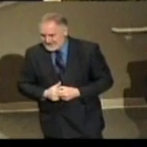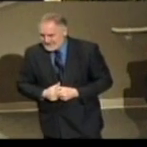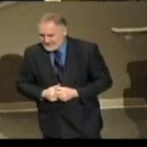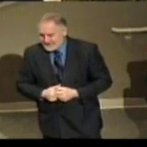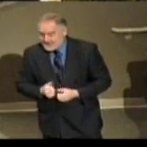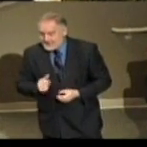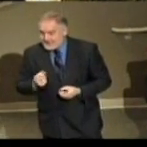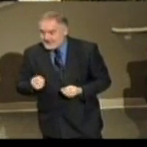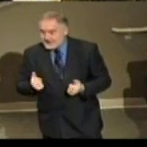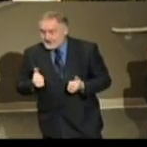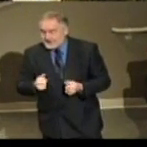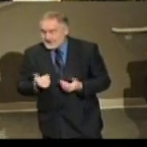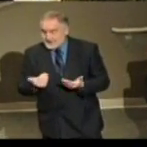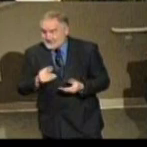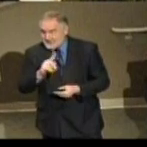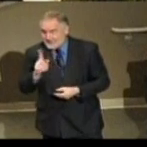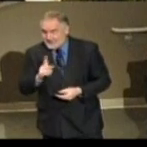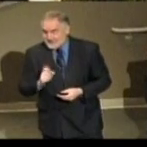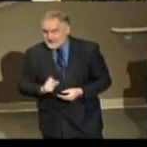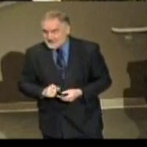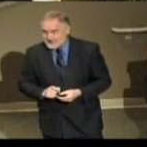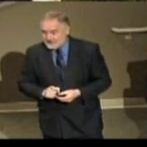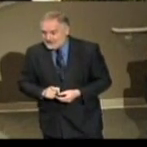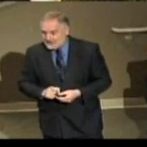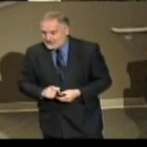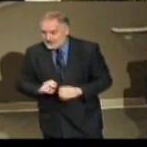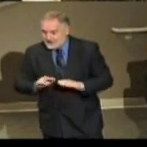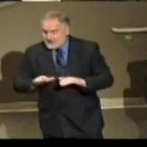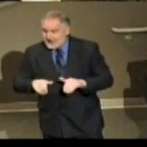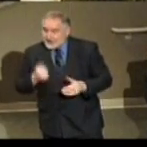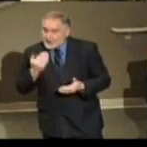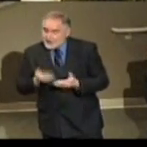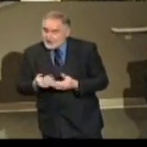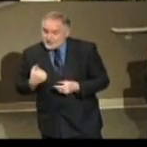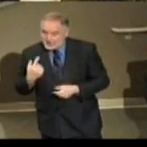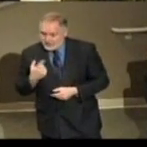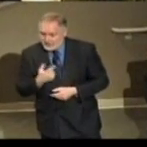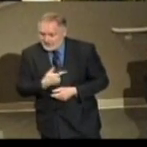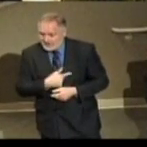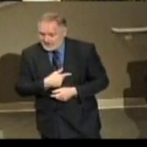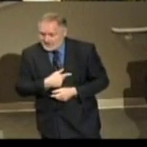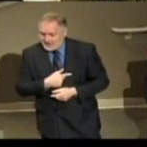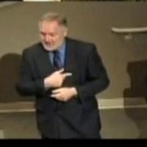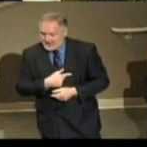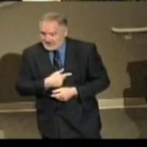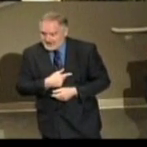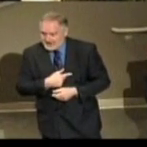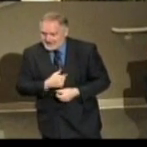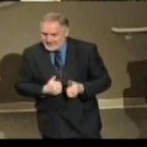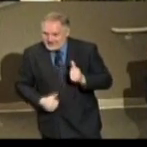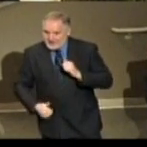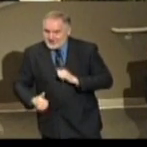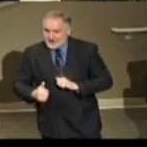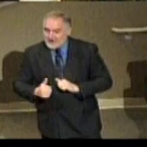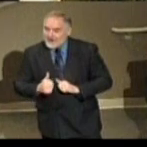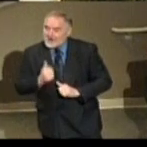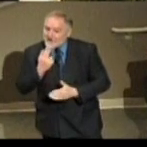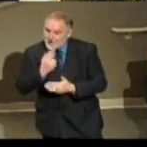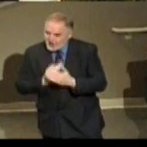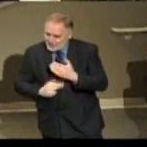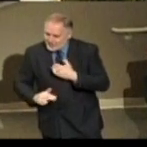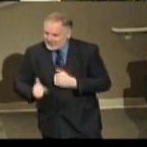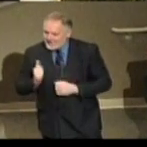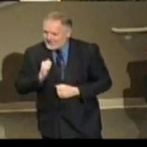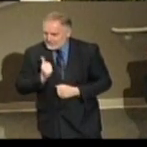And suddenly the question becomes, how good are we, how good are you at humbling